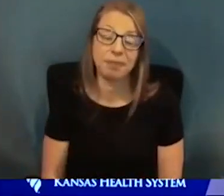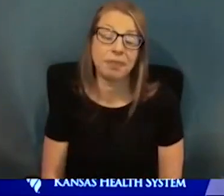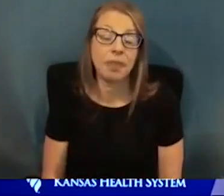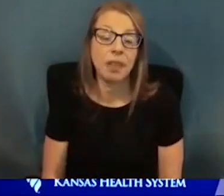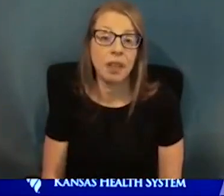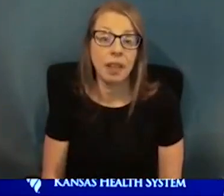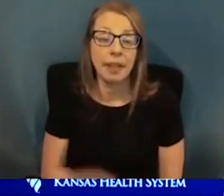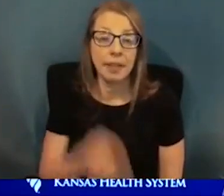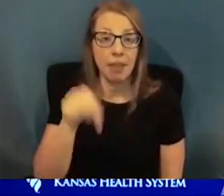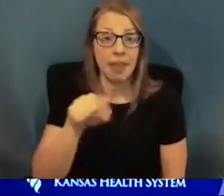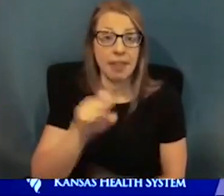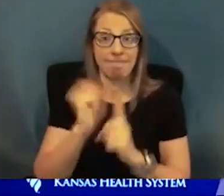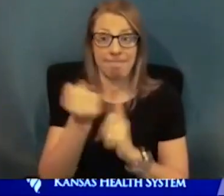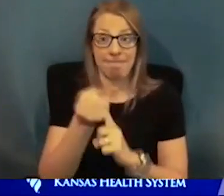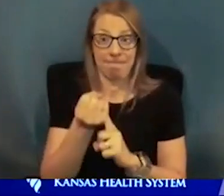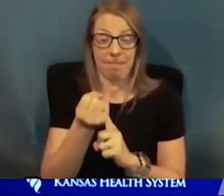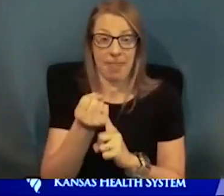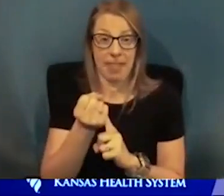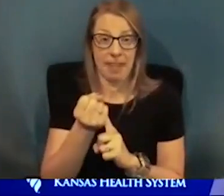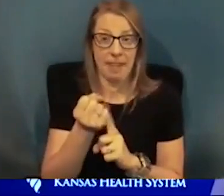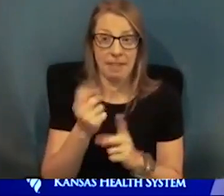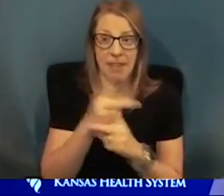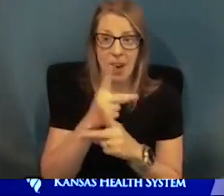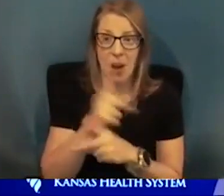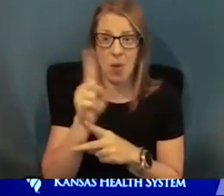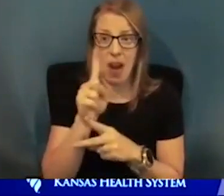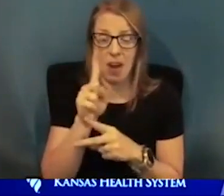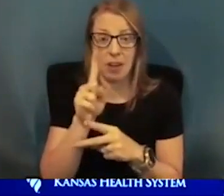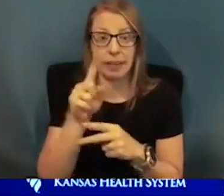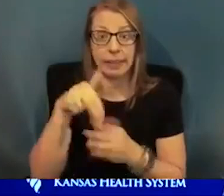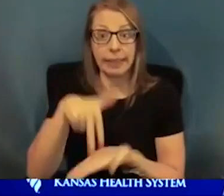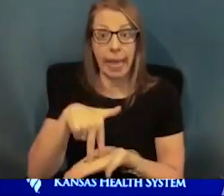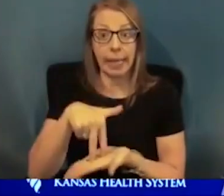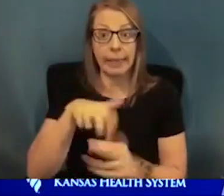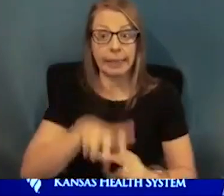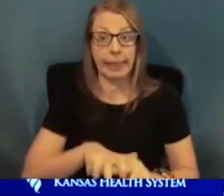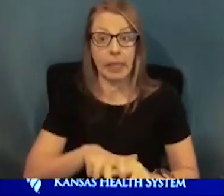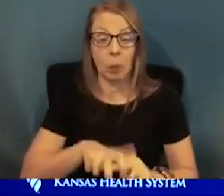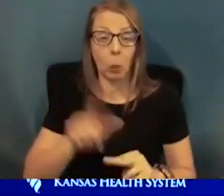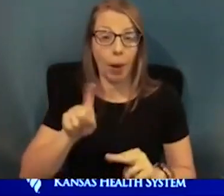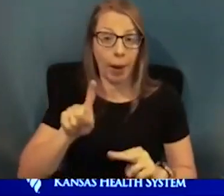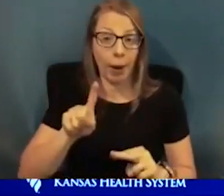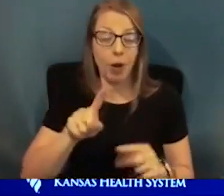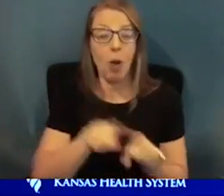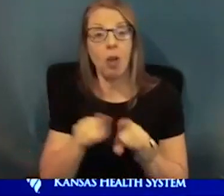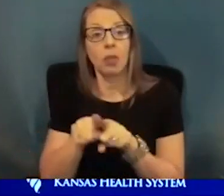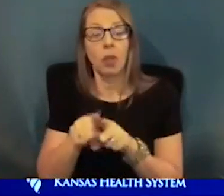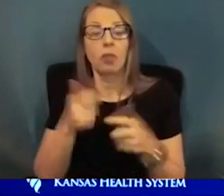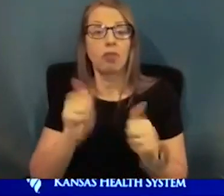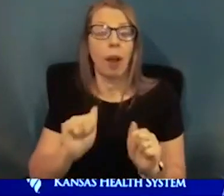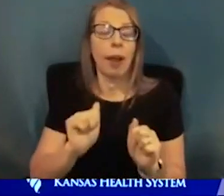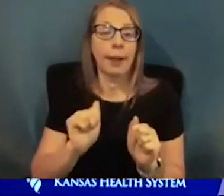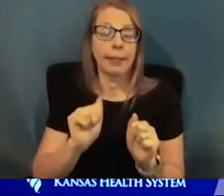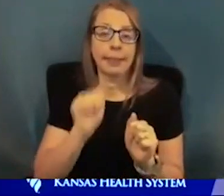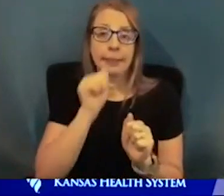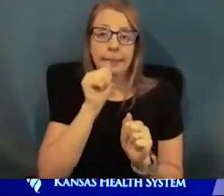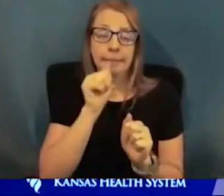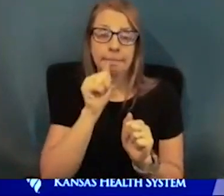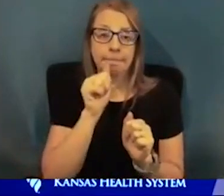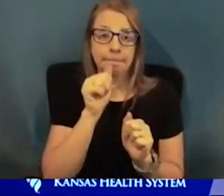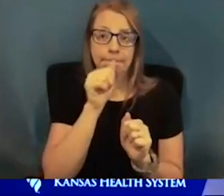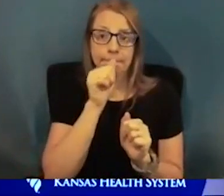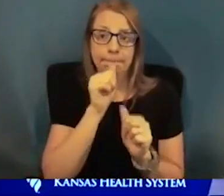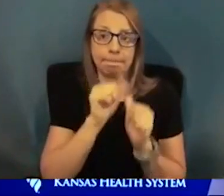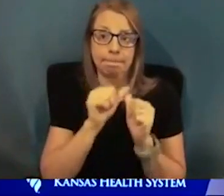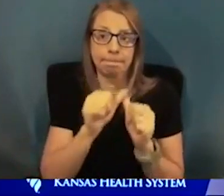understand where are you going to be standing or sitting, and then also, try and hold out as long as possible to make that